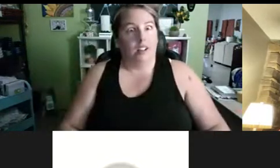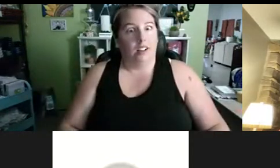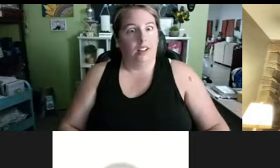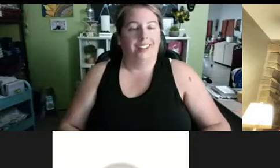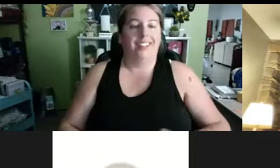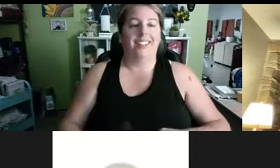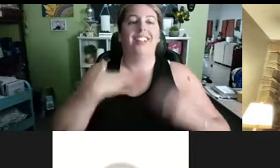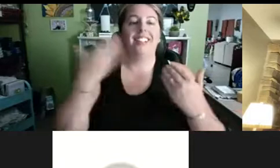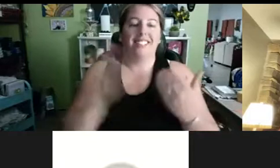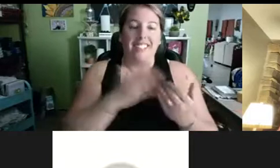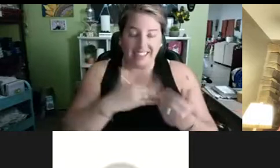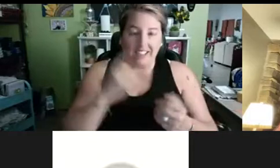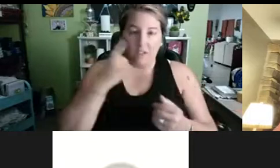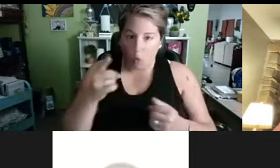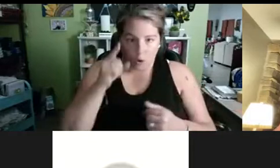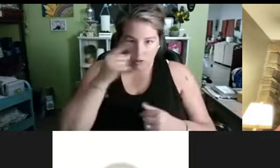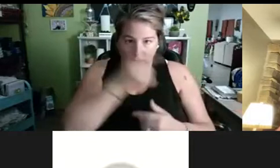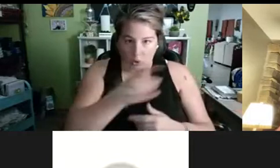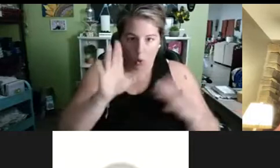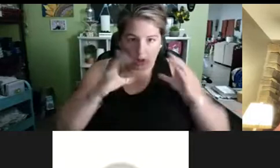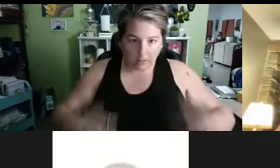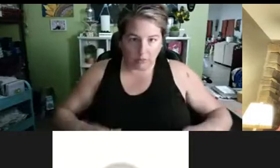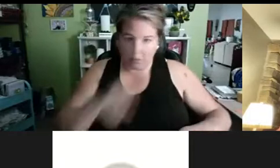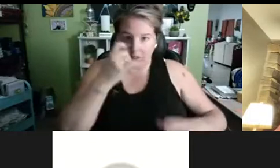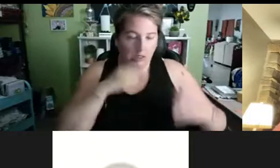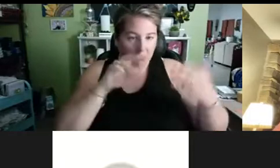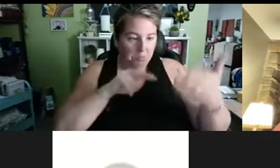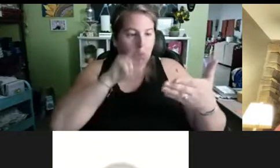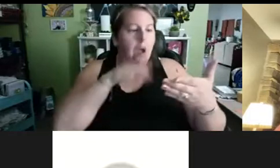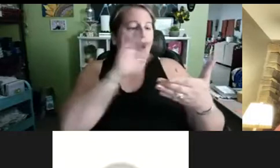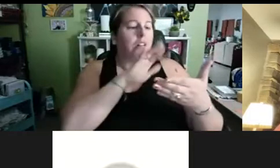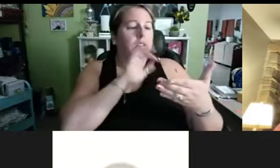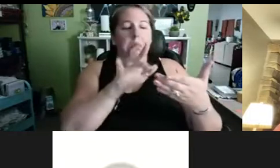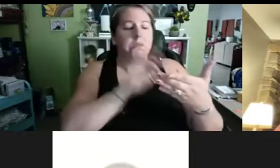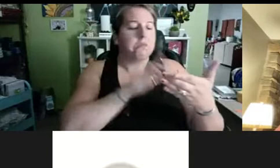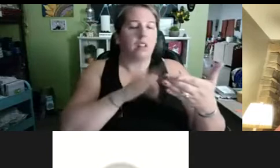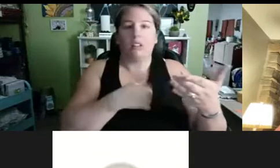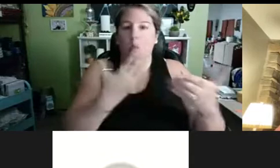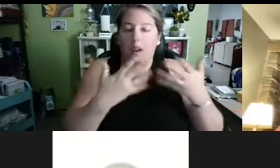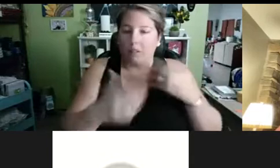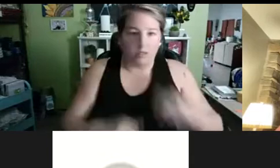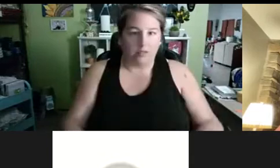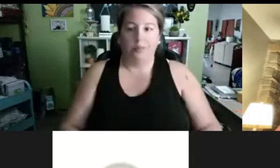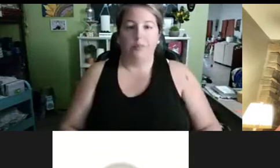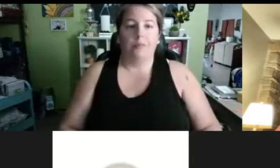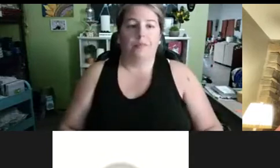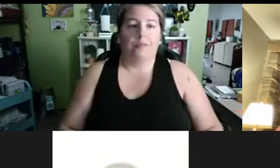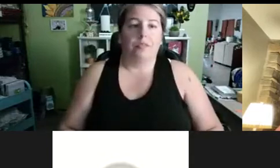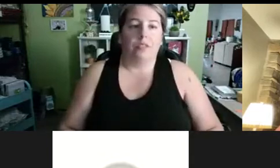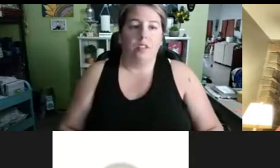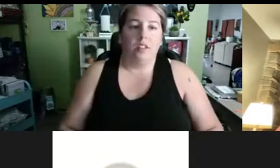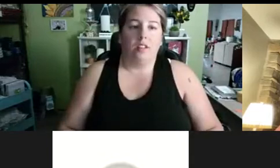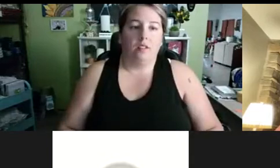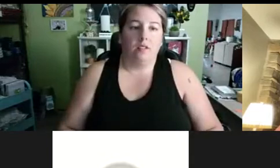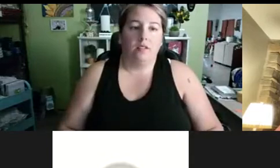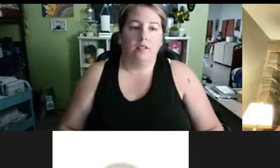for them, and then let them know this is what you would get if you want to open up a shopping link. I did do one